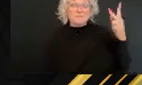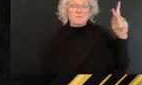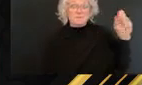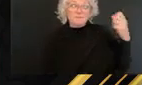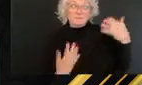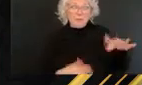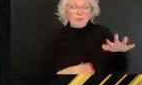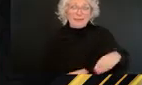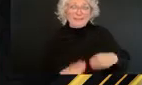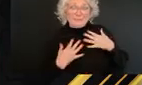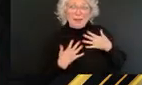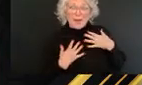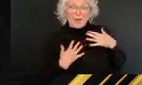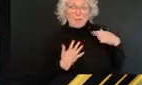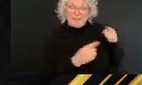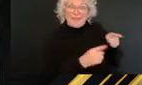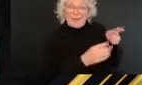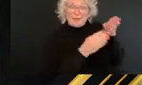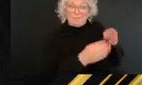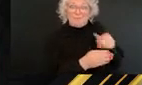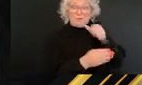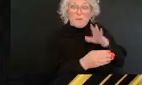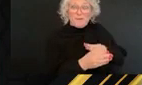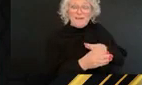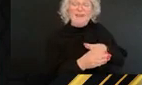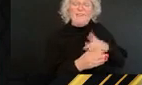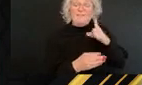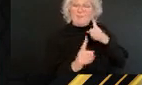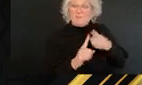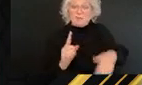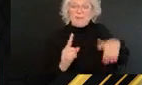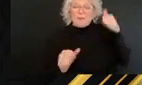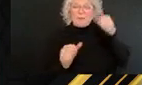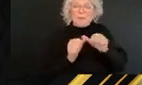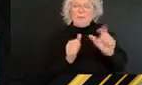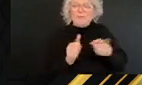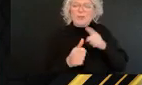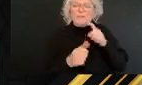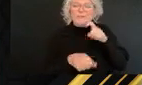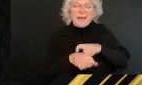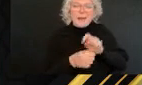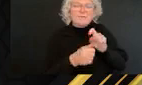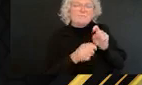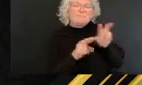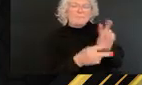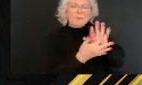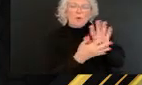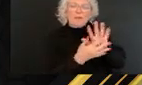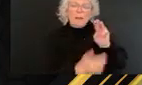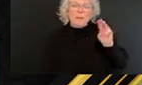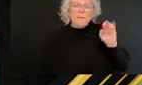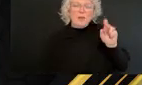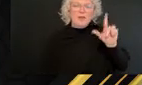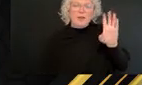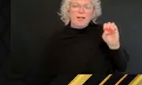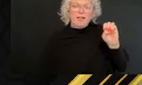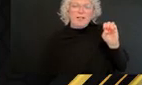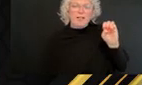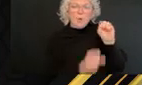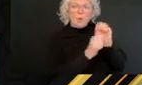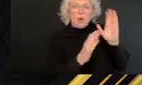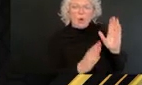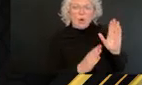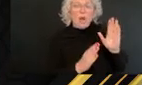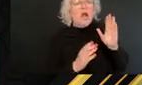an inspiration for me since my childhood. I remember the first time I watched the film The Miracle Worker and reading